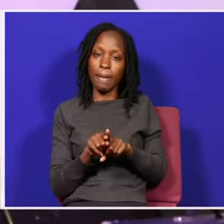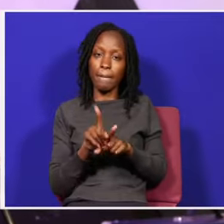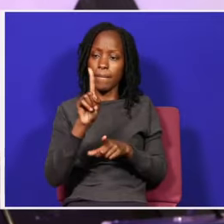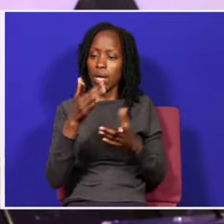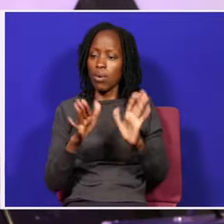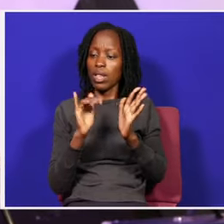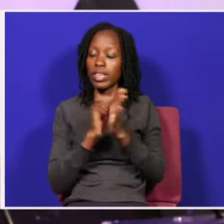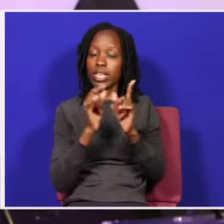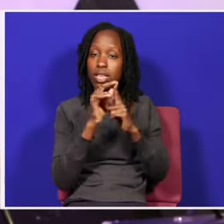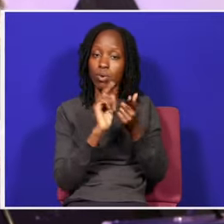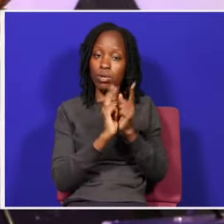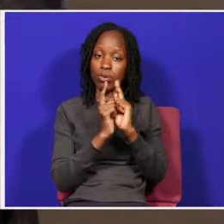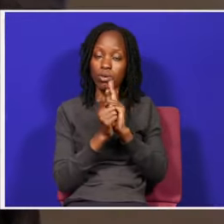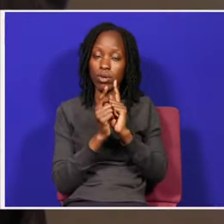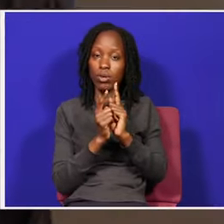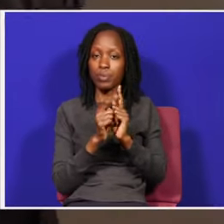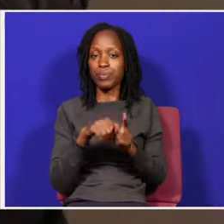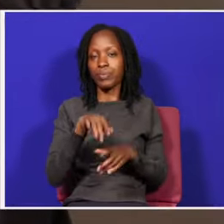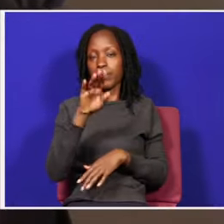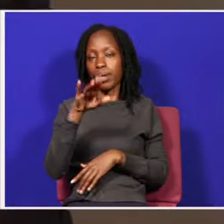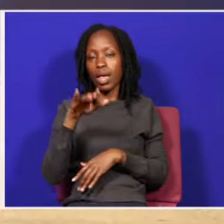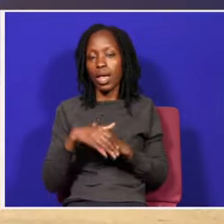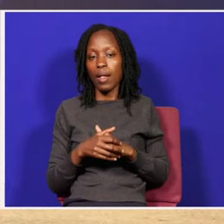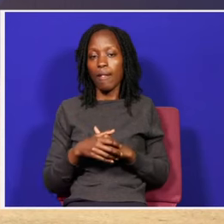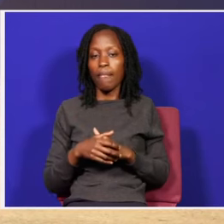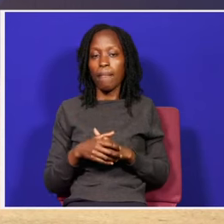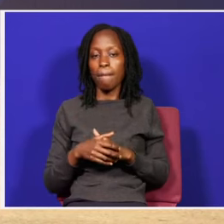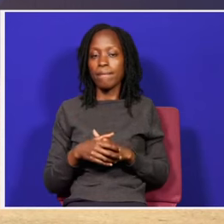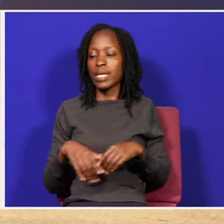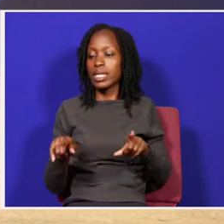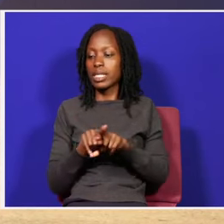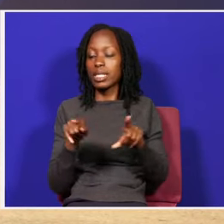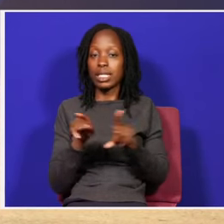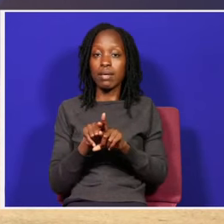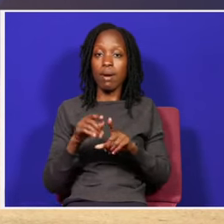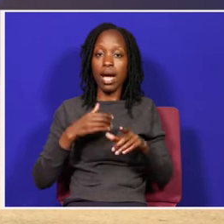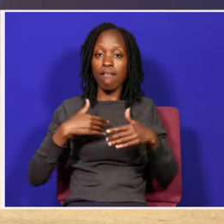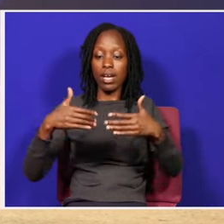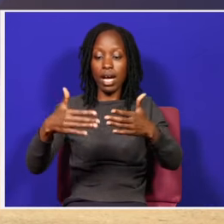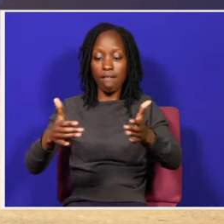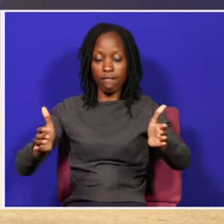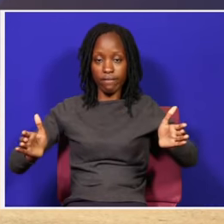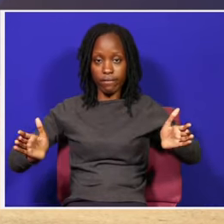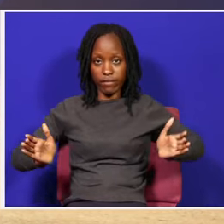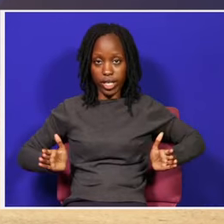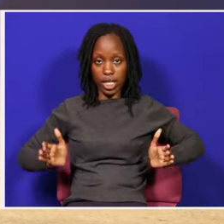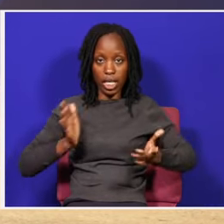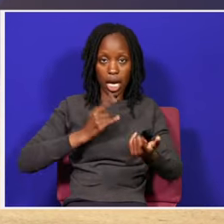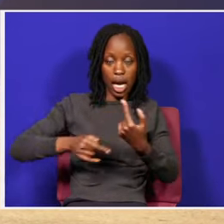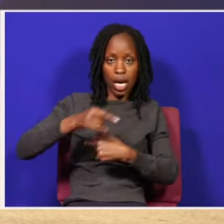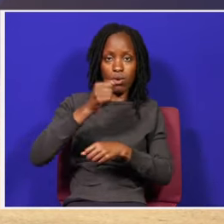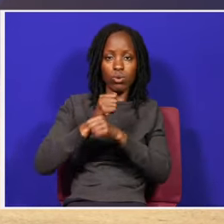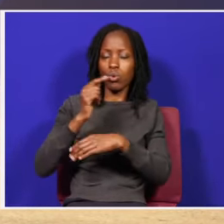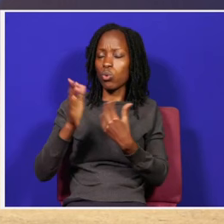translated is the whole idea of a fence being placed around you. That doing whatever